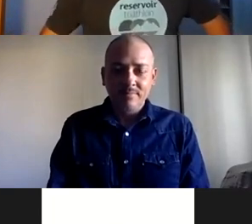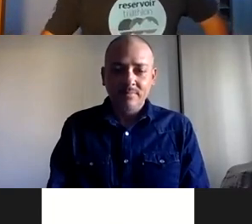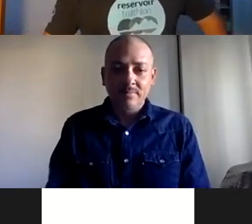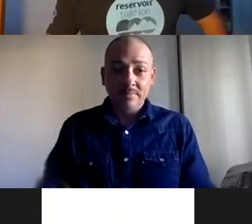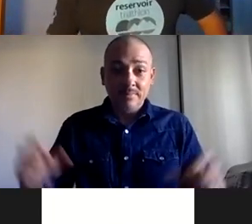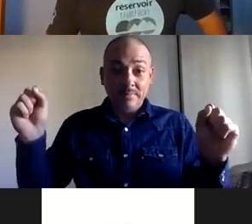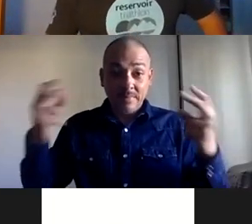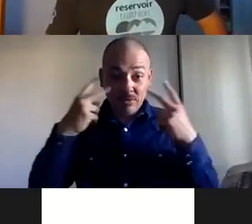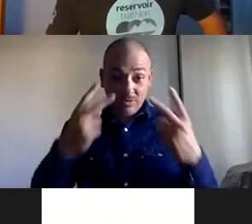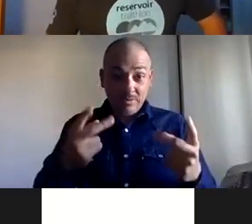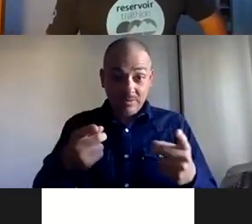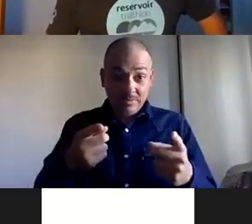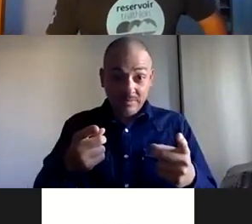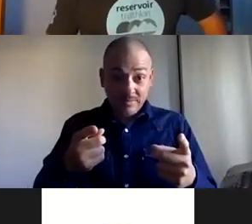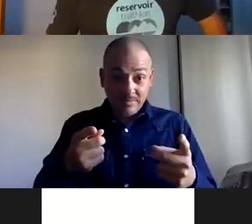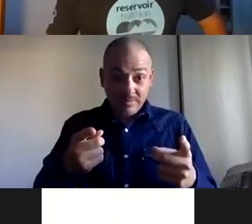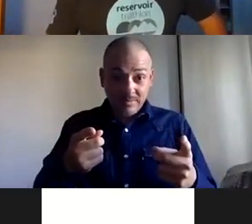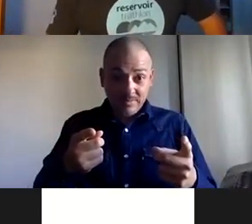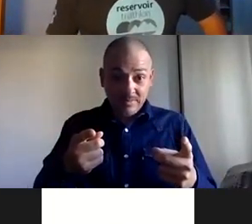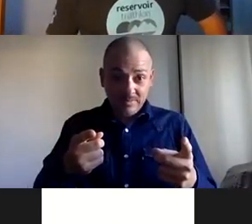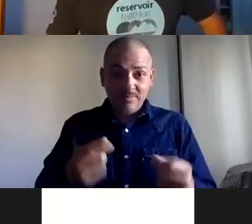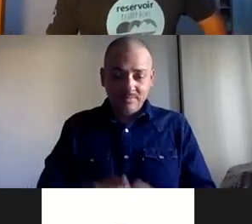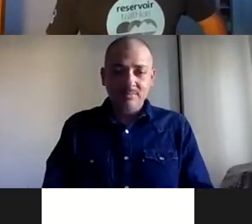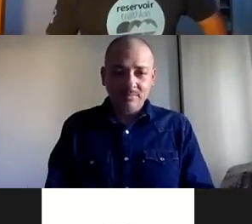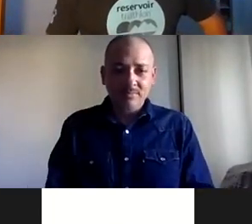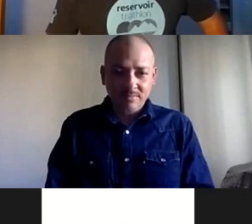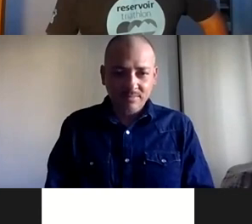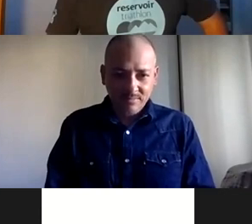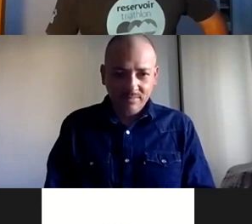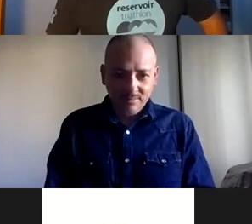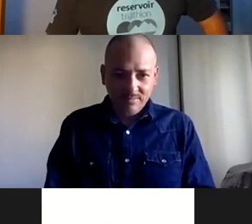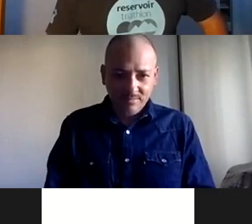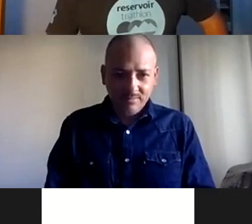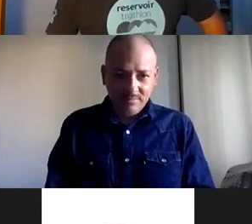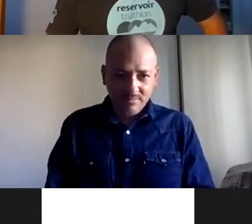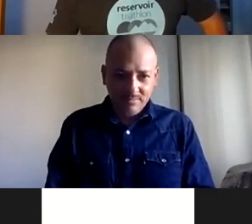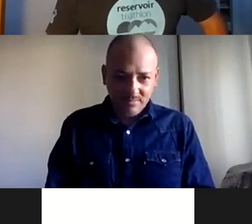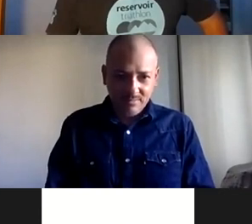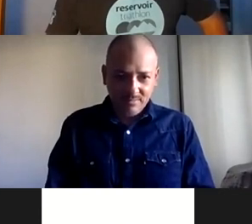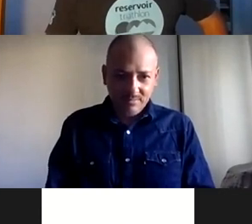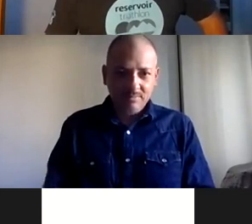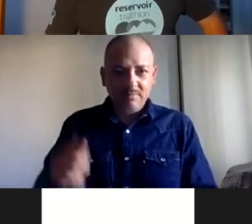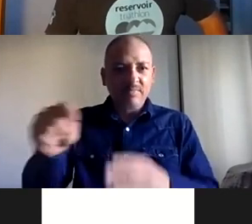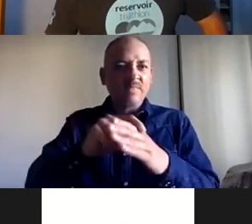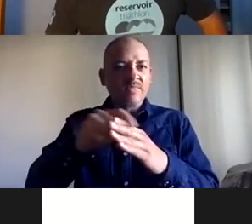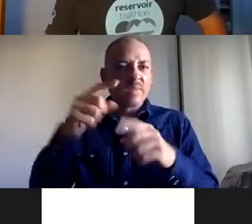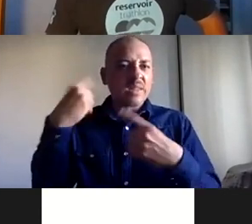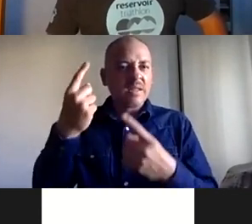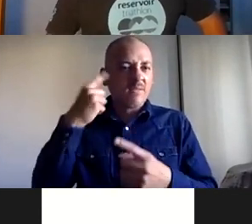to see? Yes. Okay, so yeah. So this has been training for about